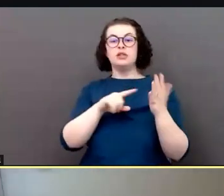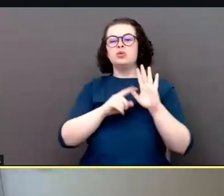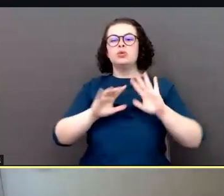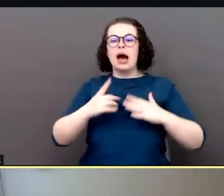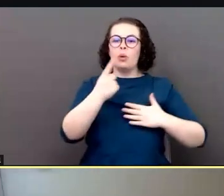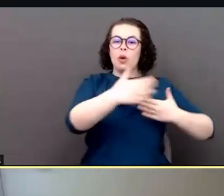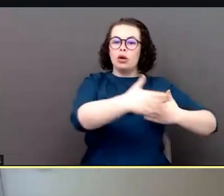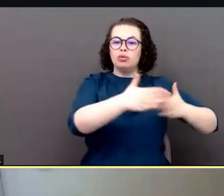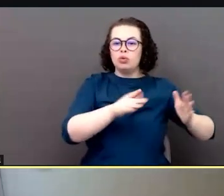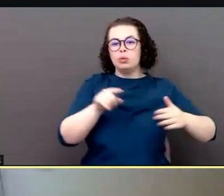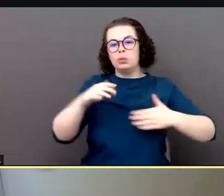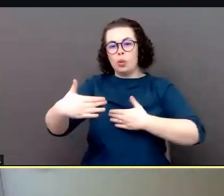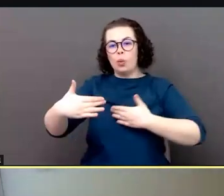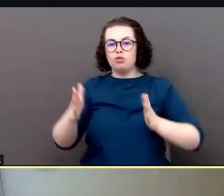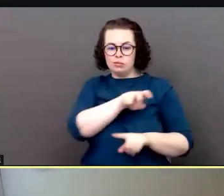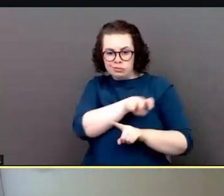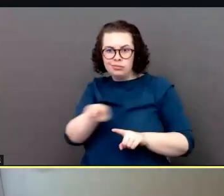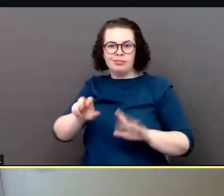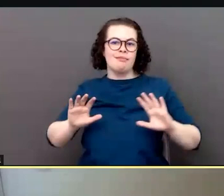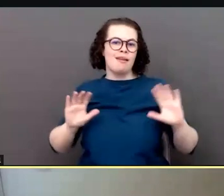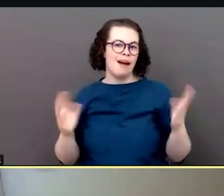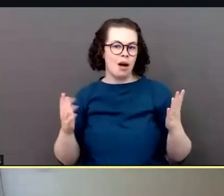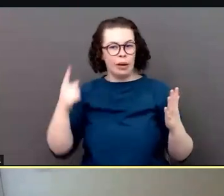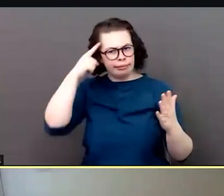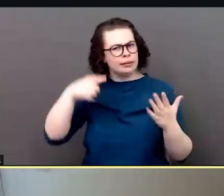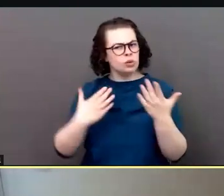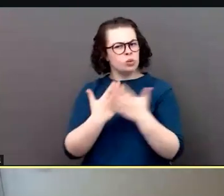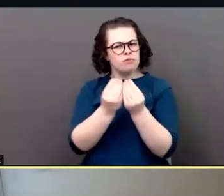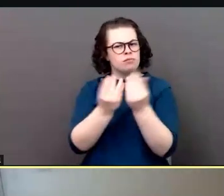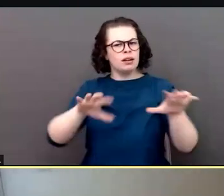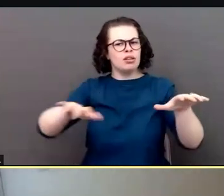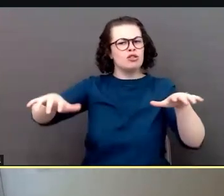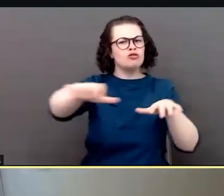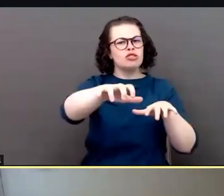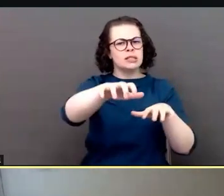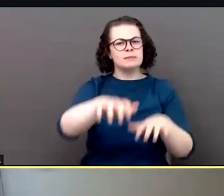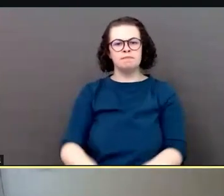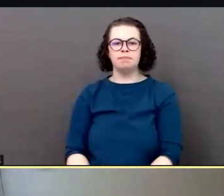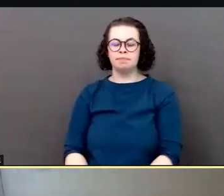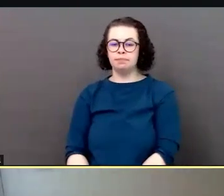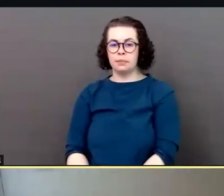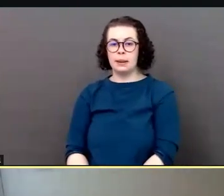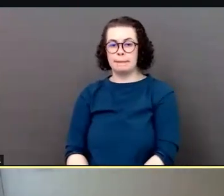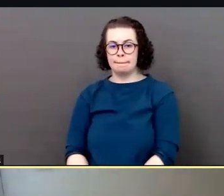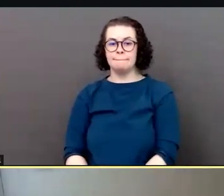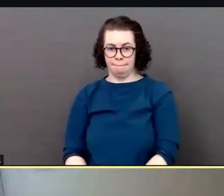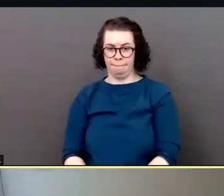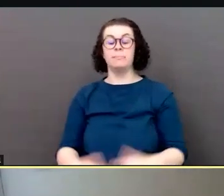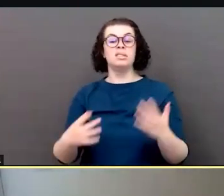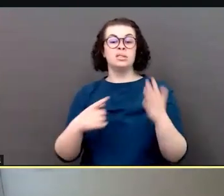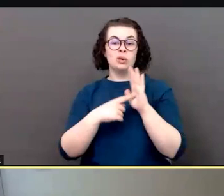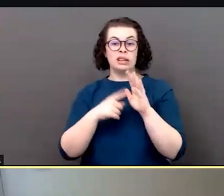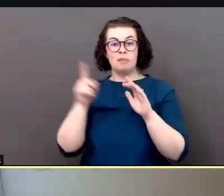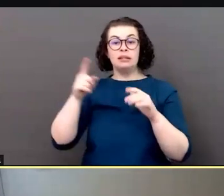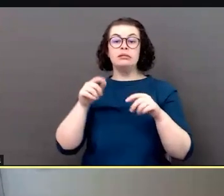is the EN, and what is it that you'd actually find in the technical report, an example with dimensions for